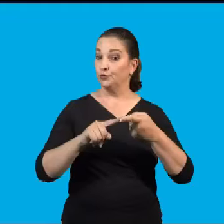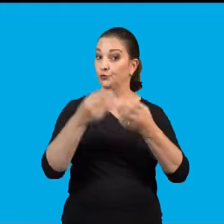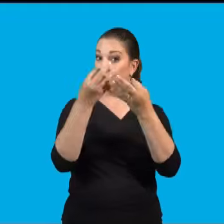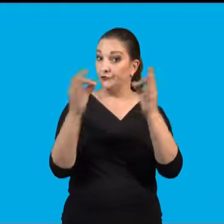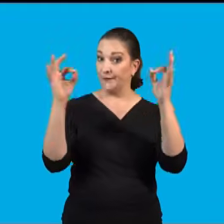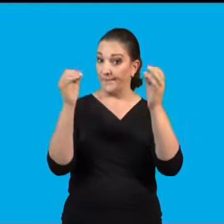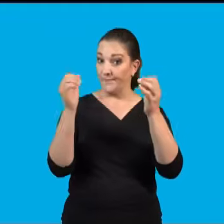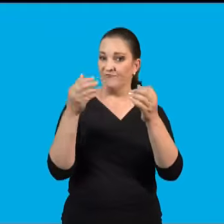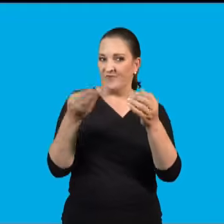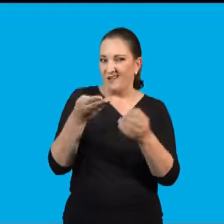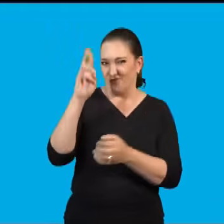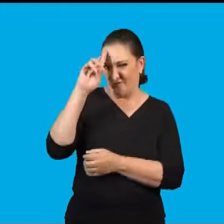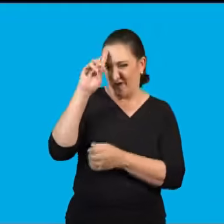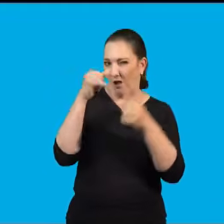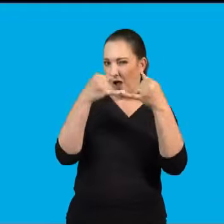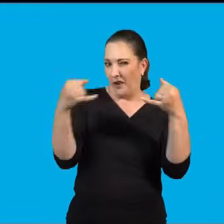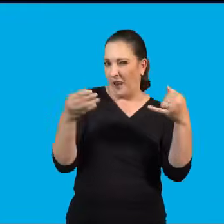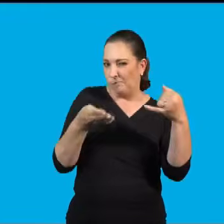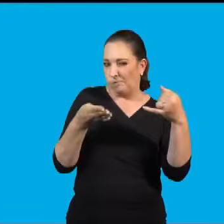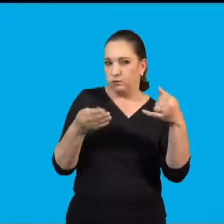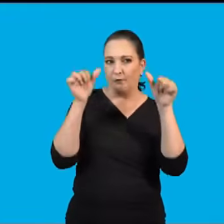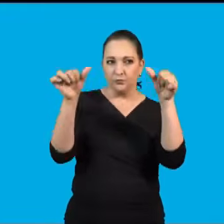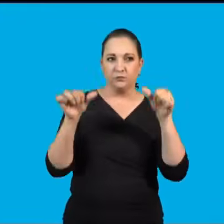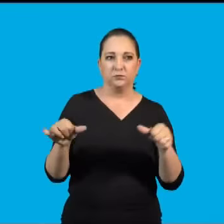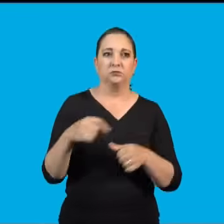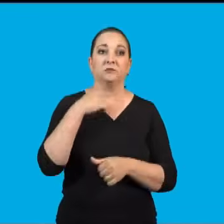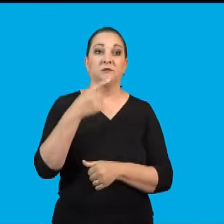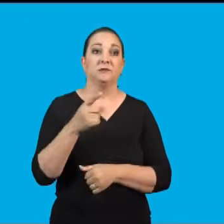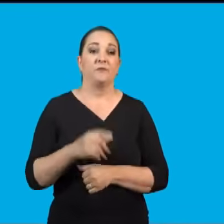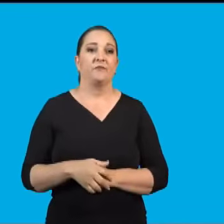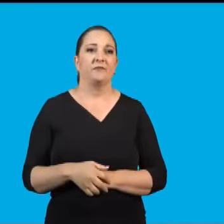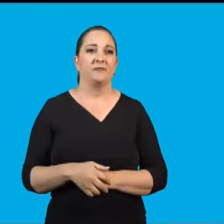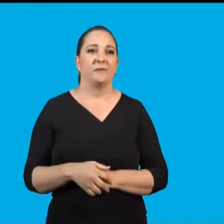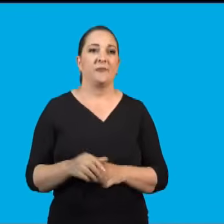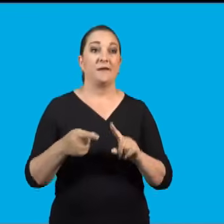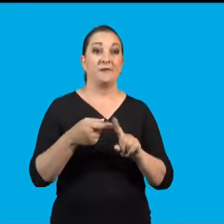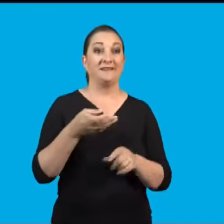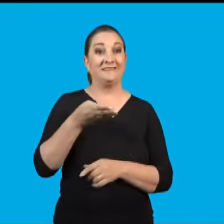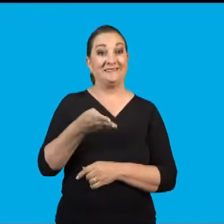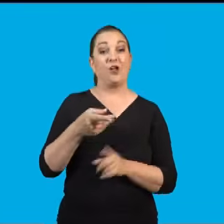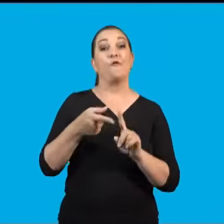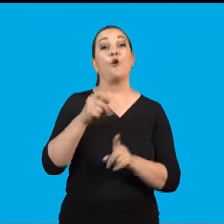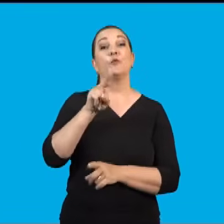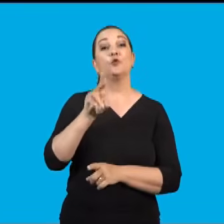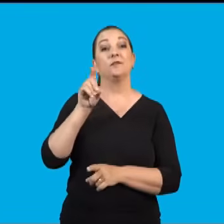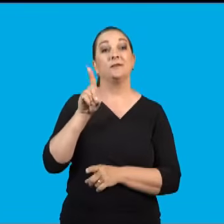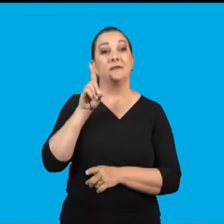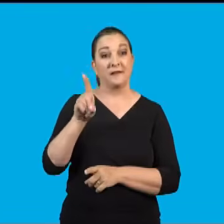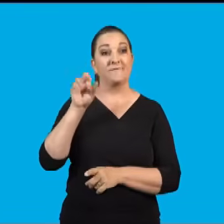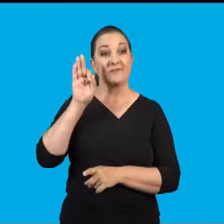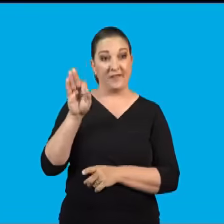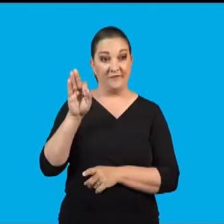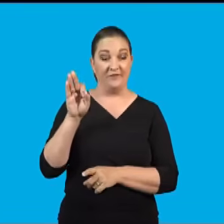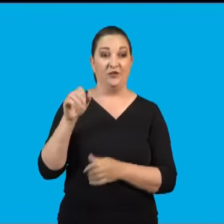did underline that in the poster as well. Held by the UDF supporters in the context of resistance